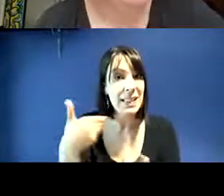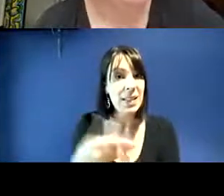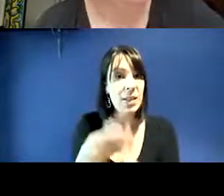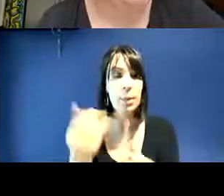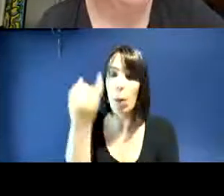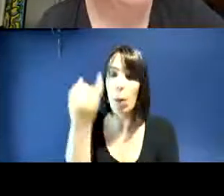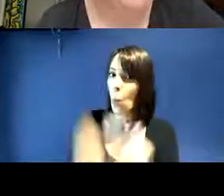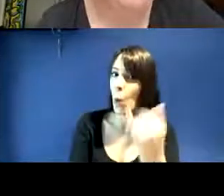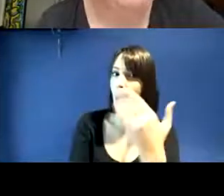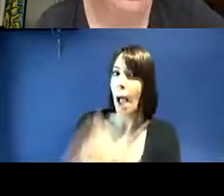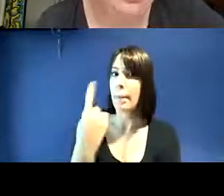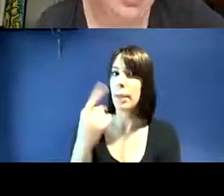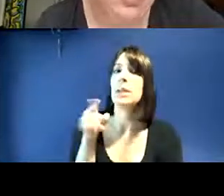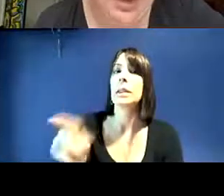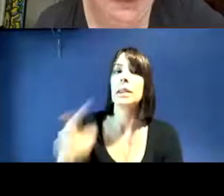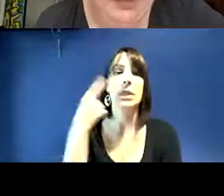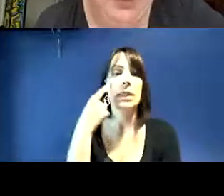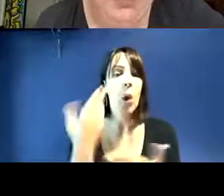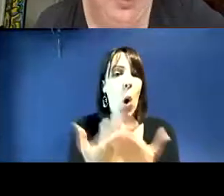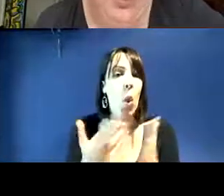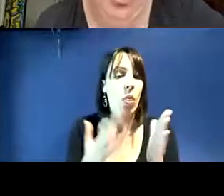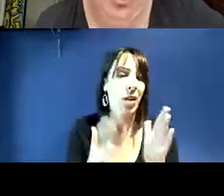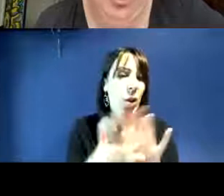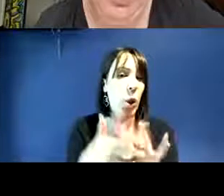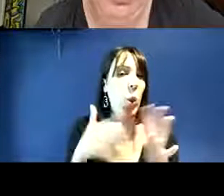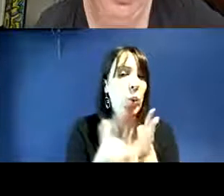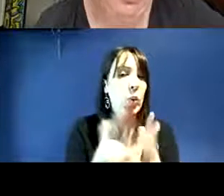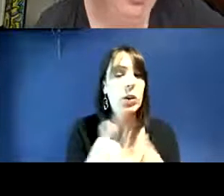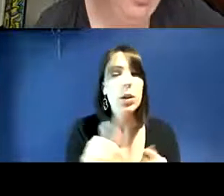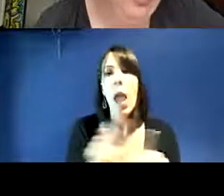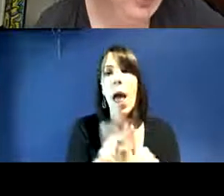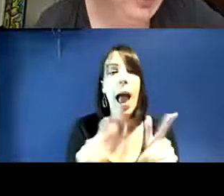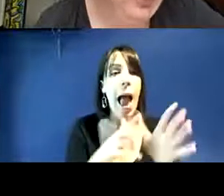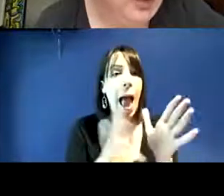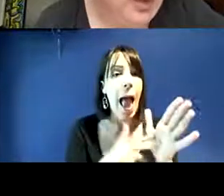women like Anne-Marie Smith, a 54-year-old woman